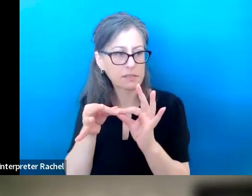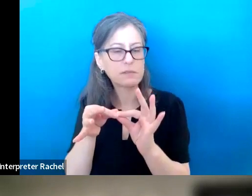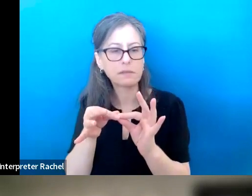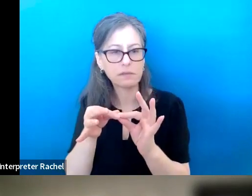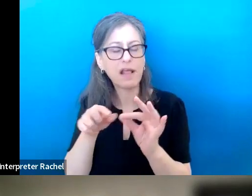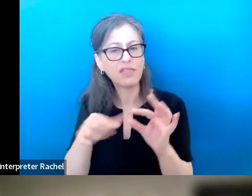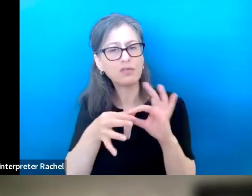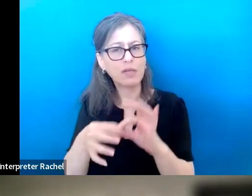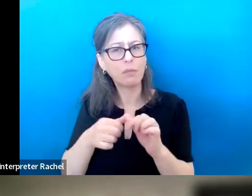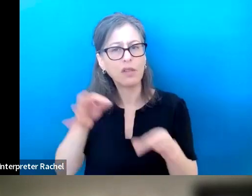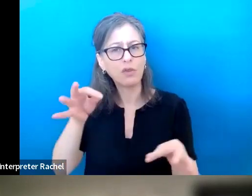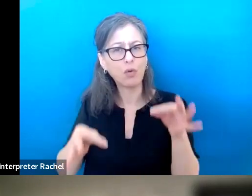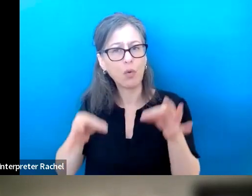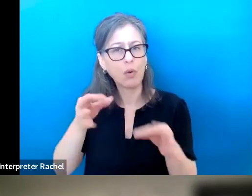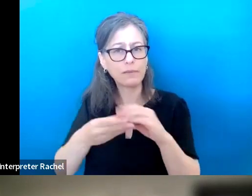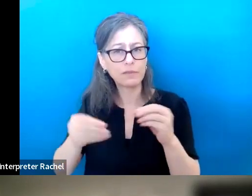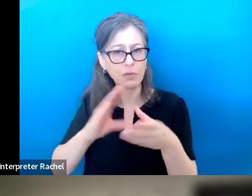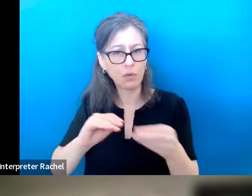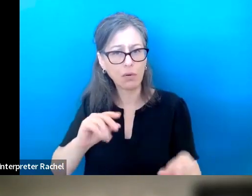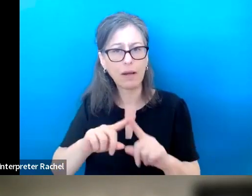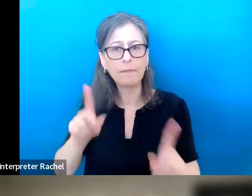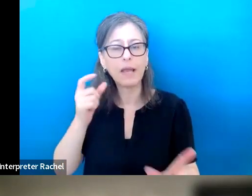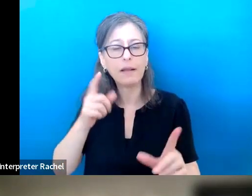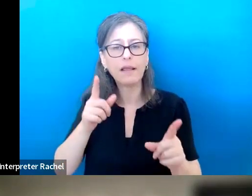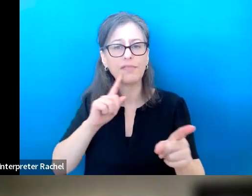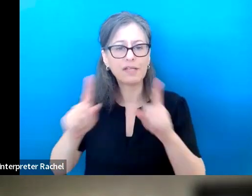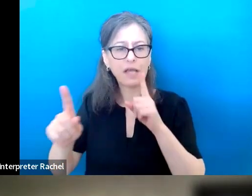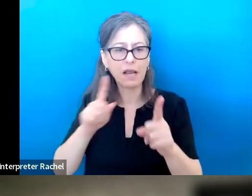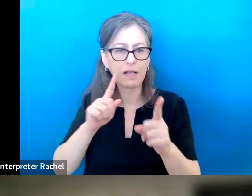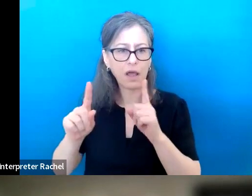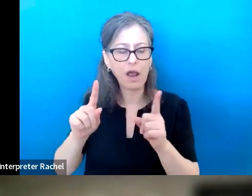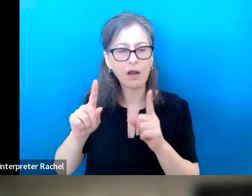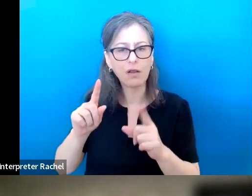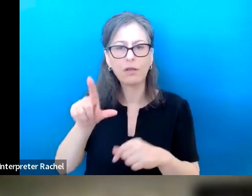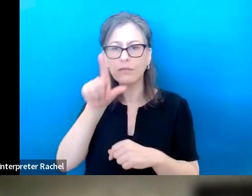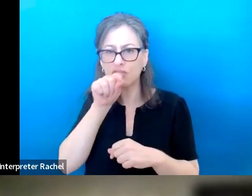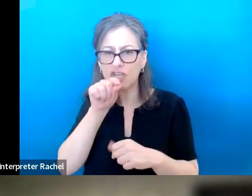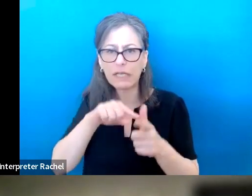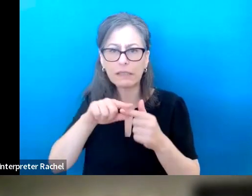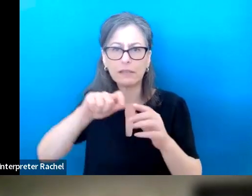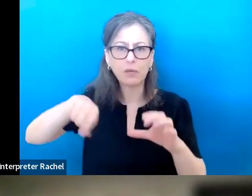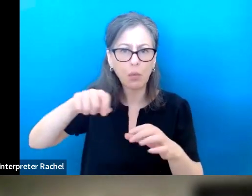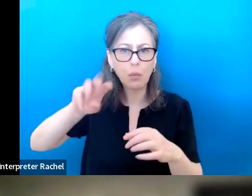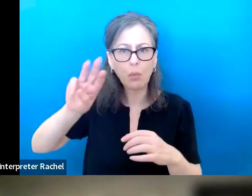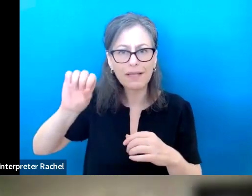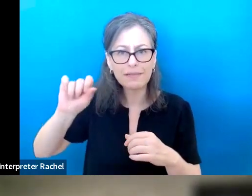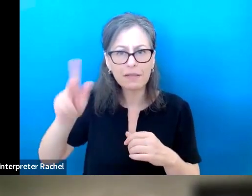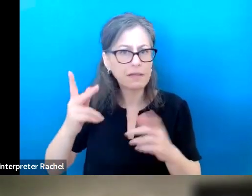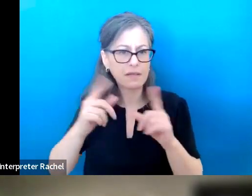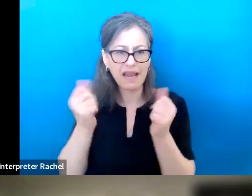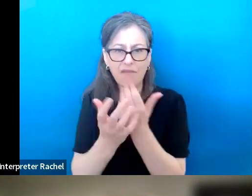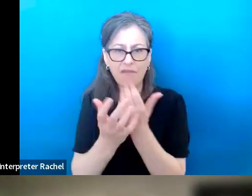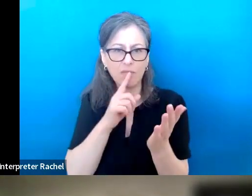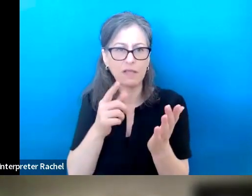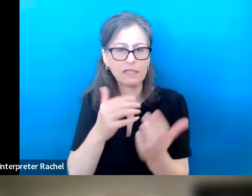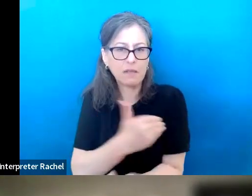court story, the dialogue, the whist, the chickens, like all of that, this is really about the